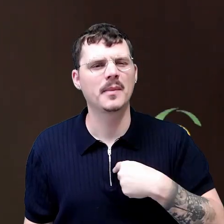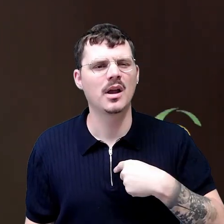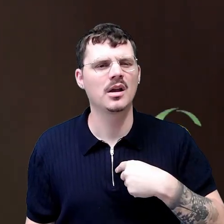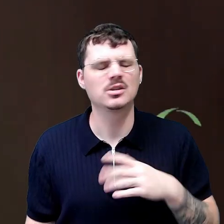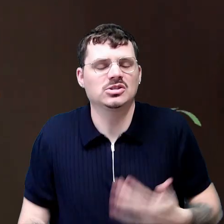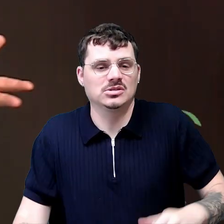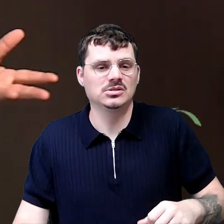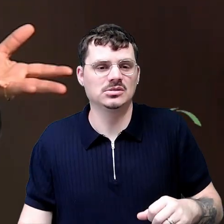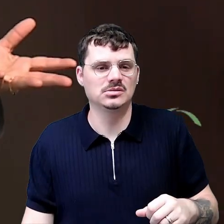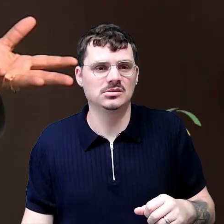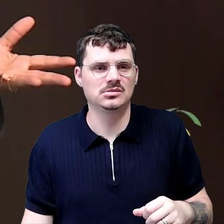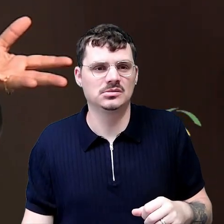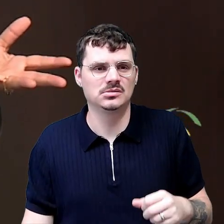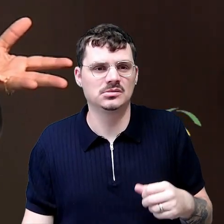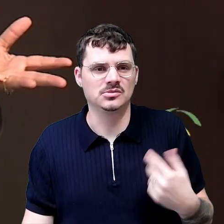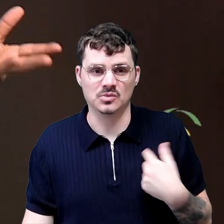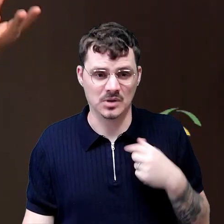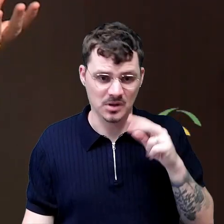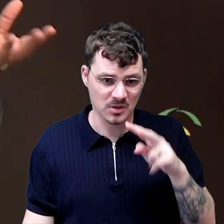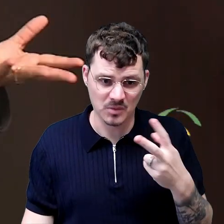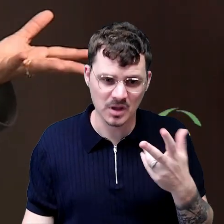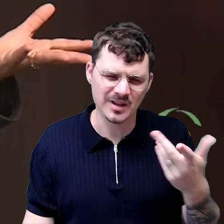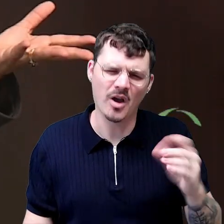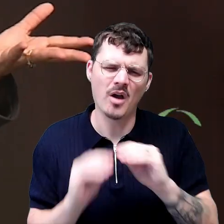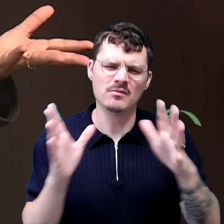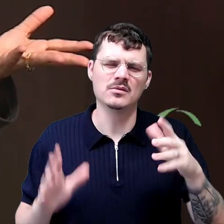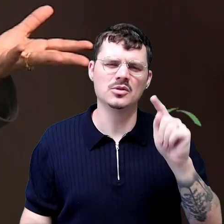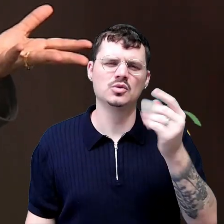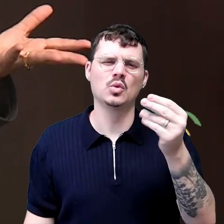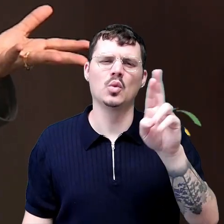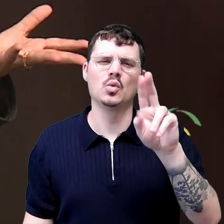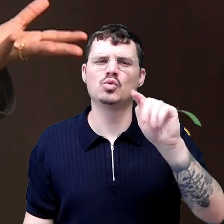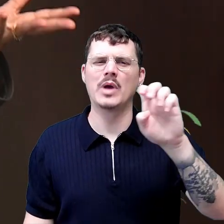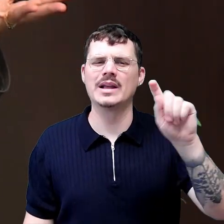body. What's he got? Tourette syndrome.